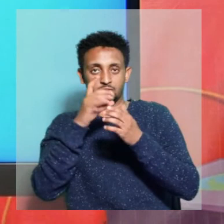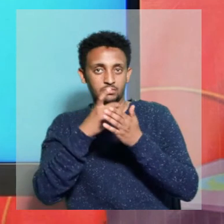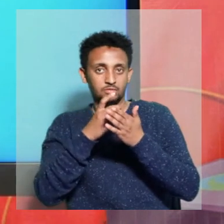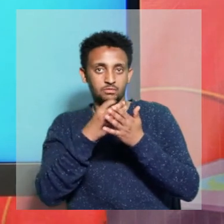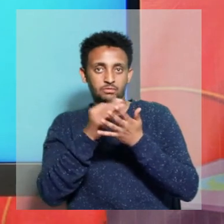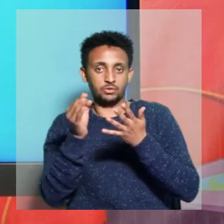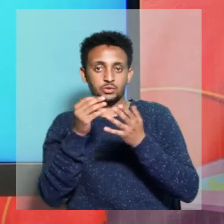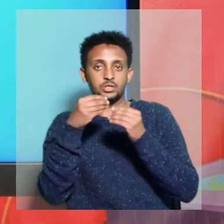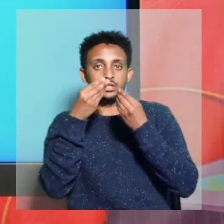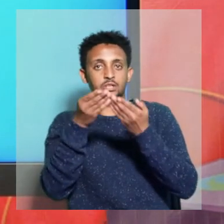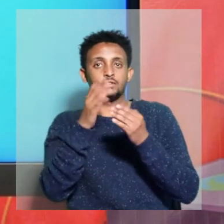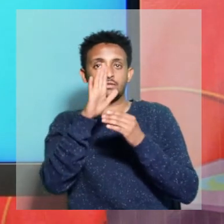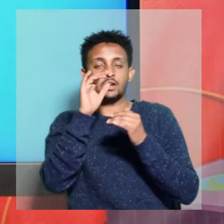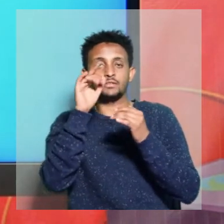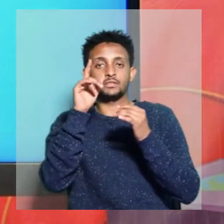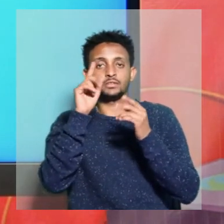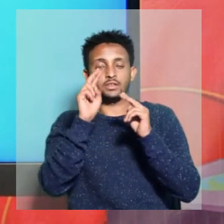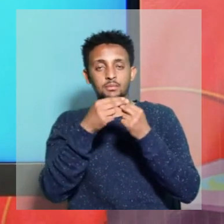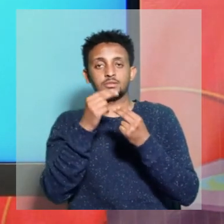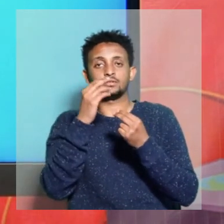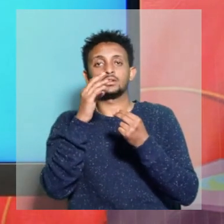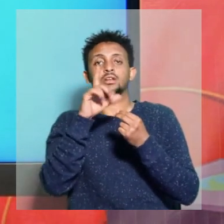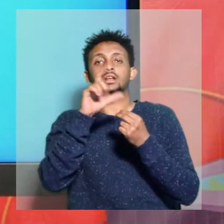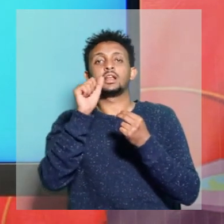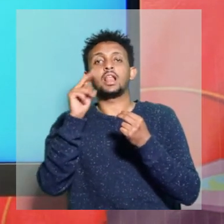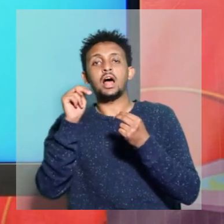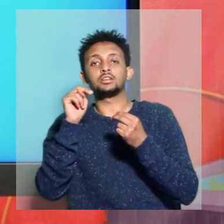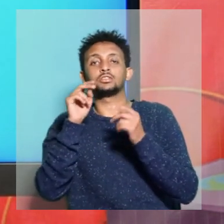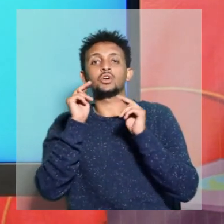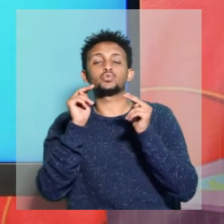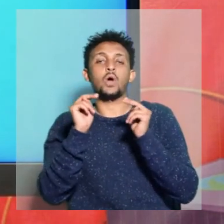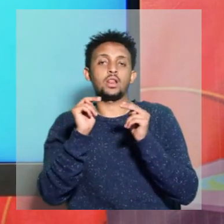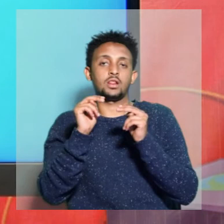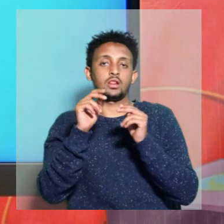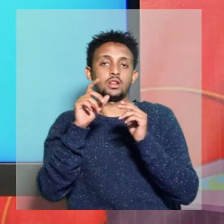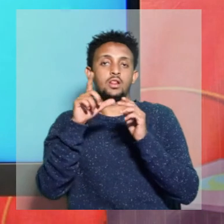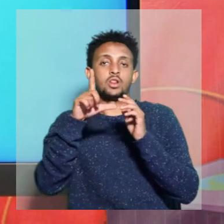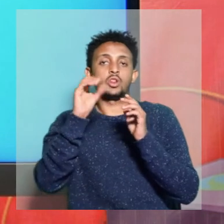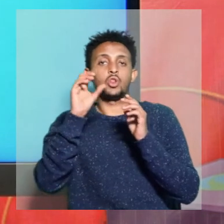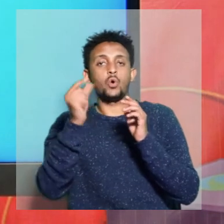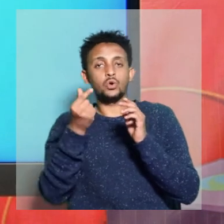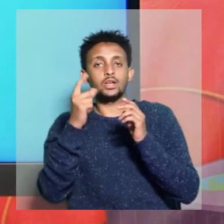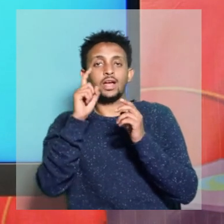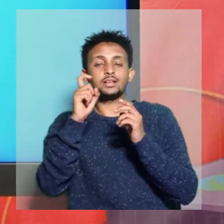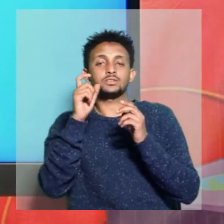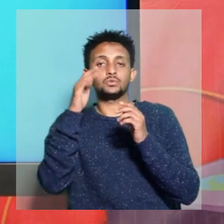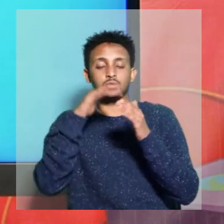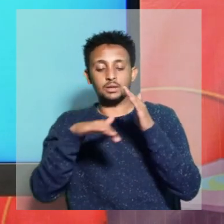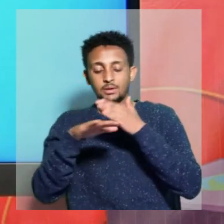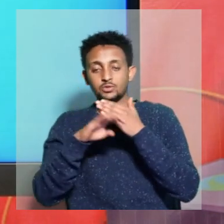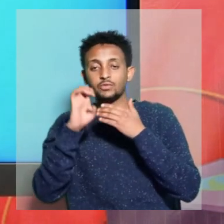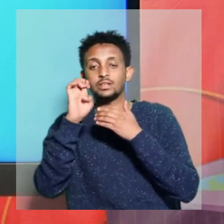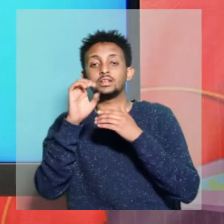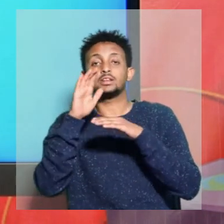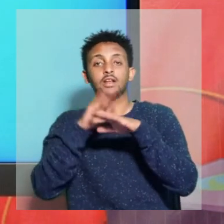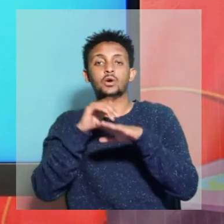the ejected, is given to be 5 times 10 to the power of 3. Ln is natural logarithm. You know that logarithm x to the base e is known